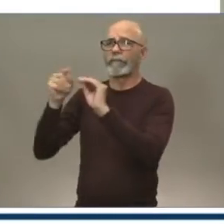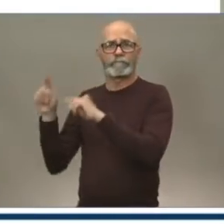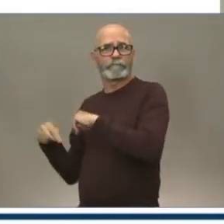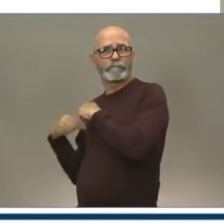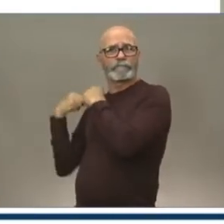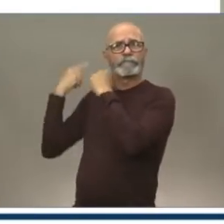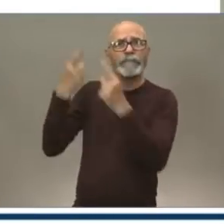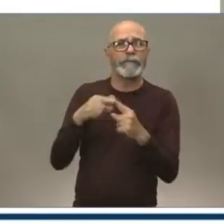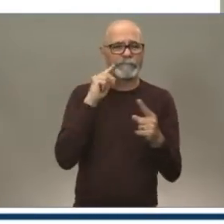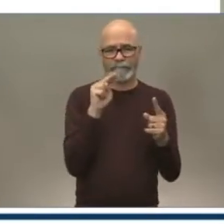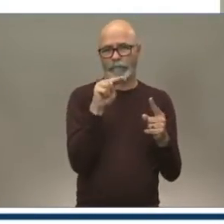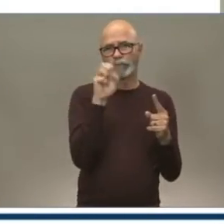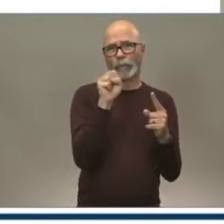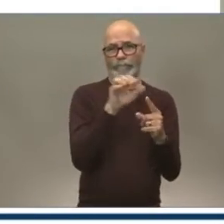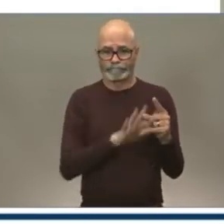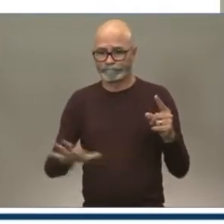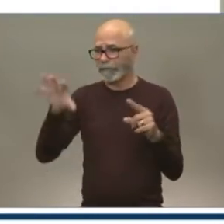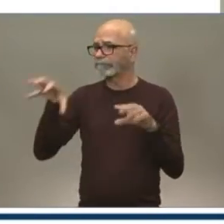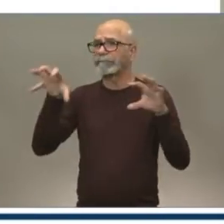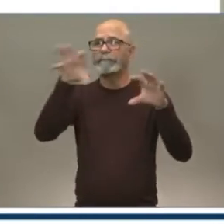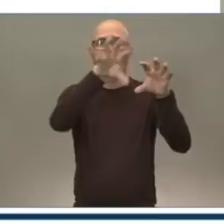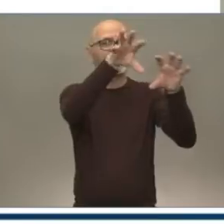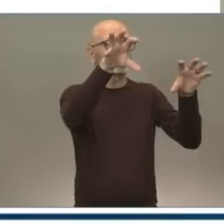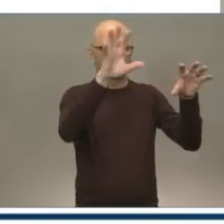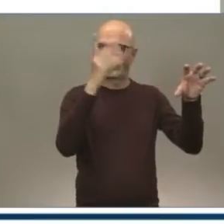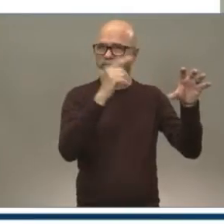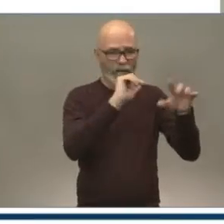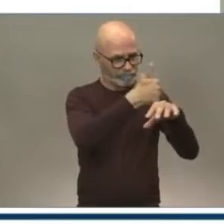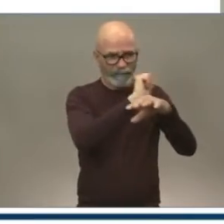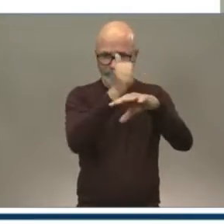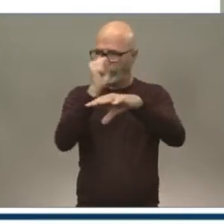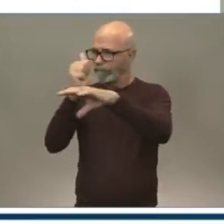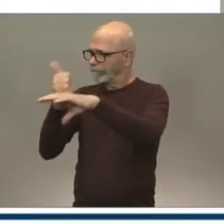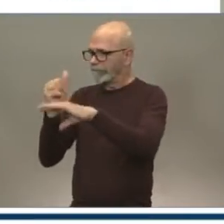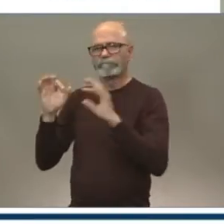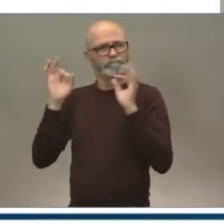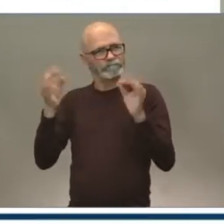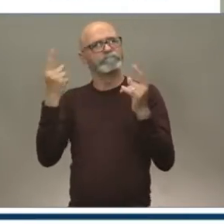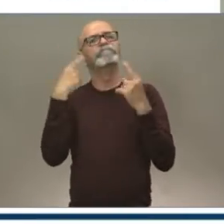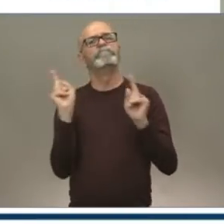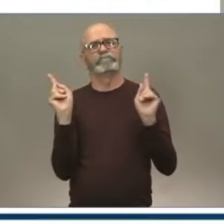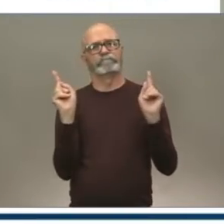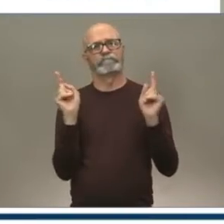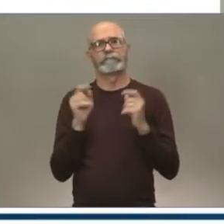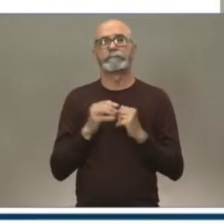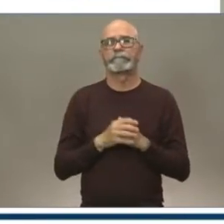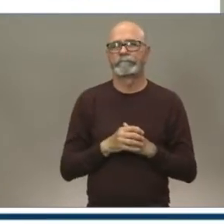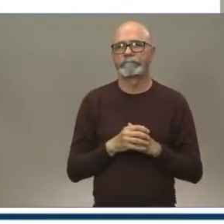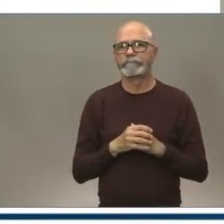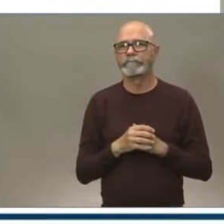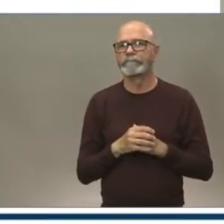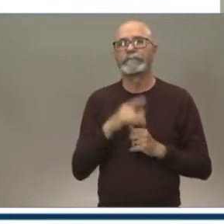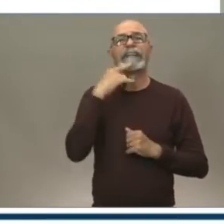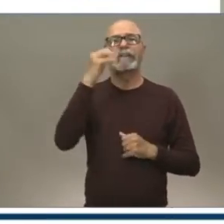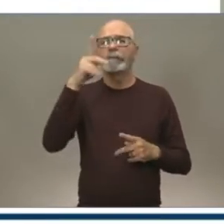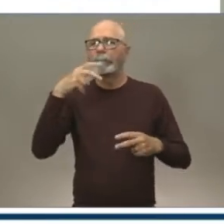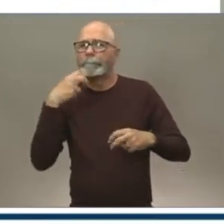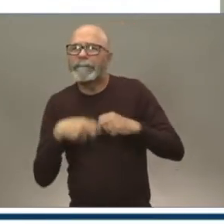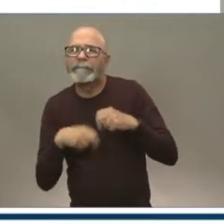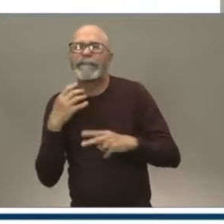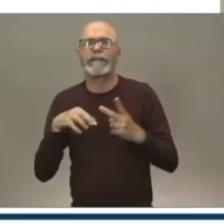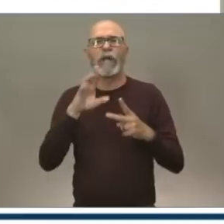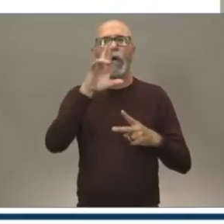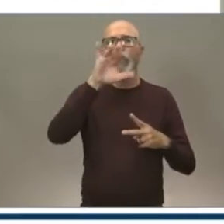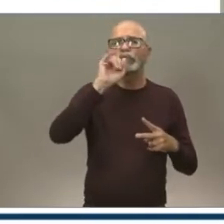is the goal, and that's happening. We said we'd support those most vulnerable first, at the most risk of